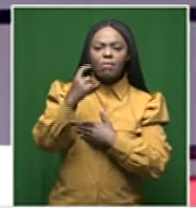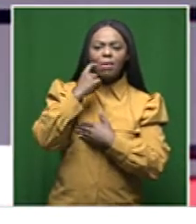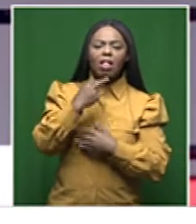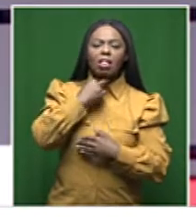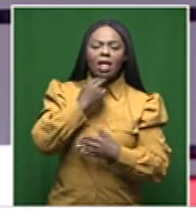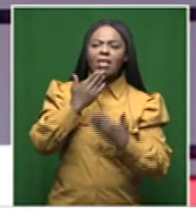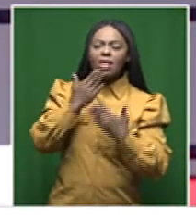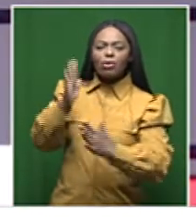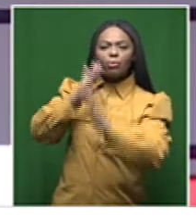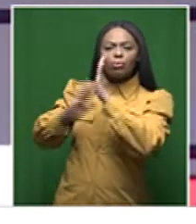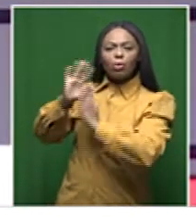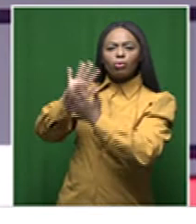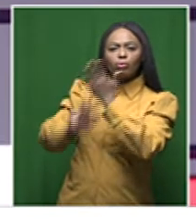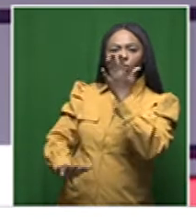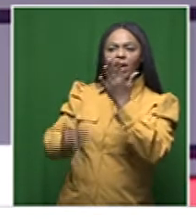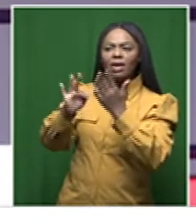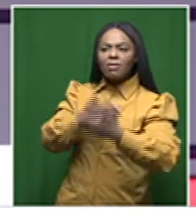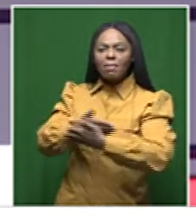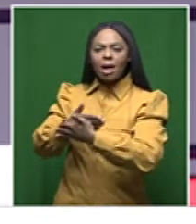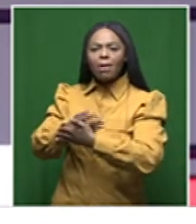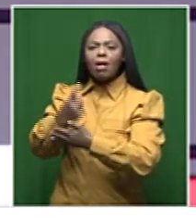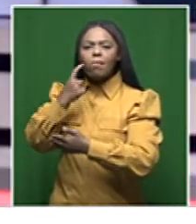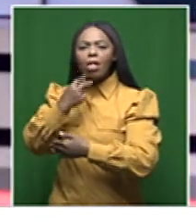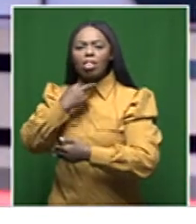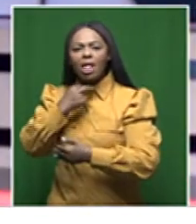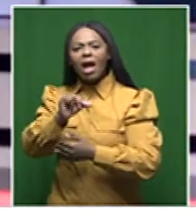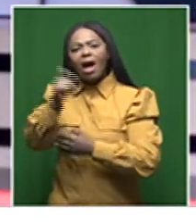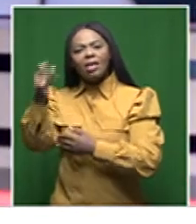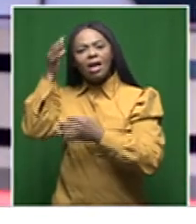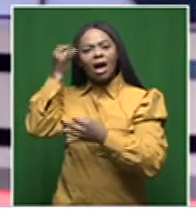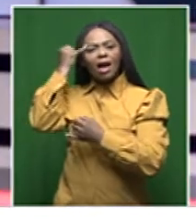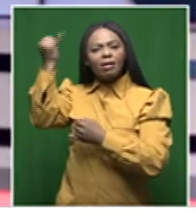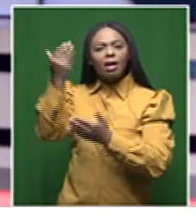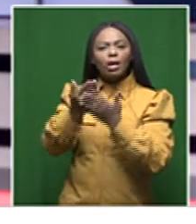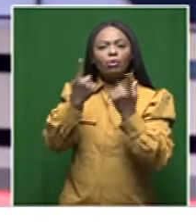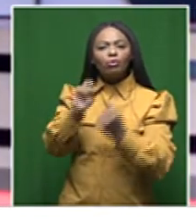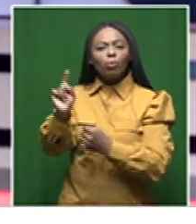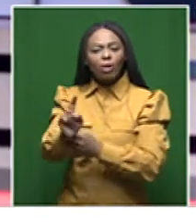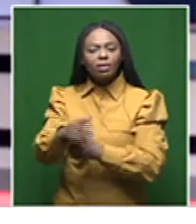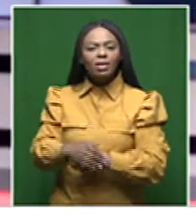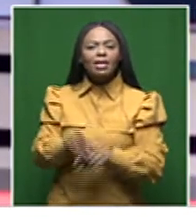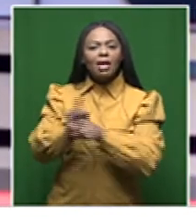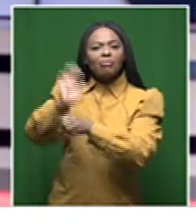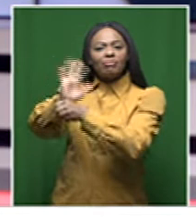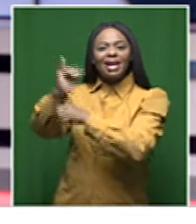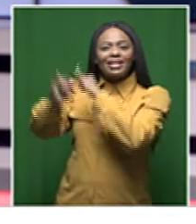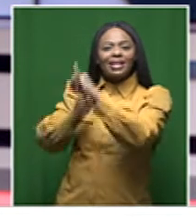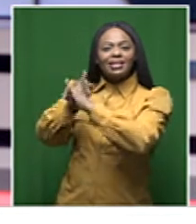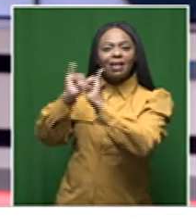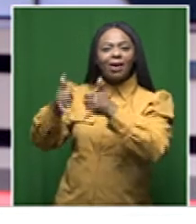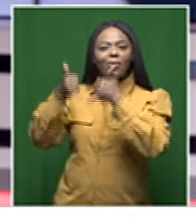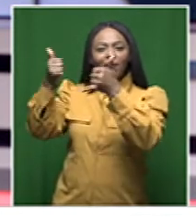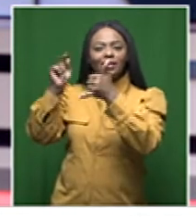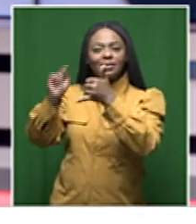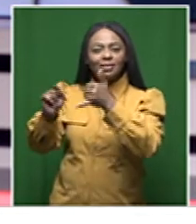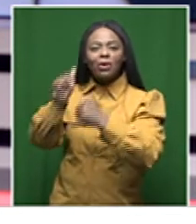your story, When Babies Don't Come. That is the documentary. And of course, you can go check it out yourself. An international award-winning